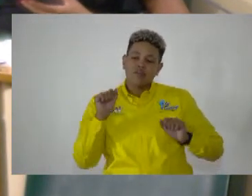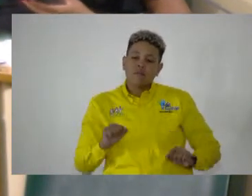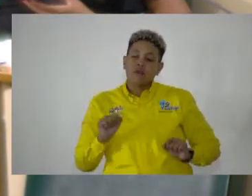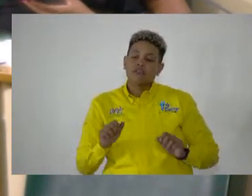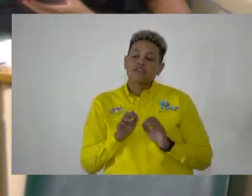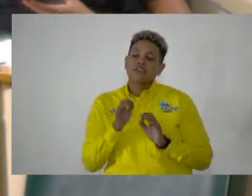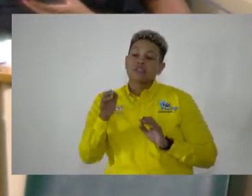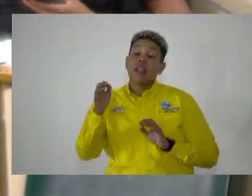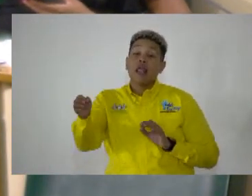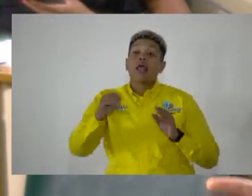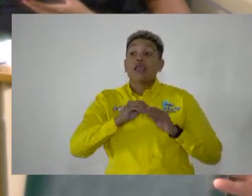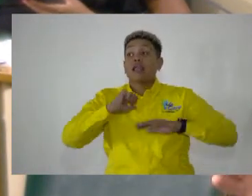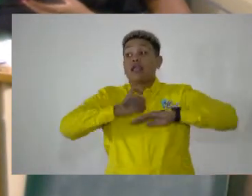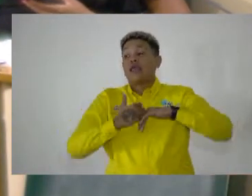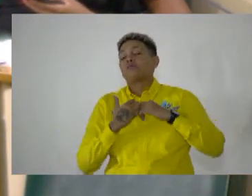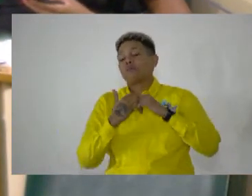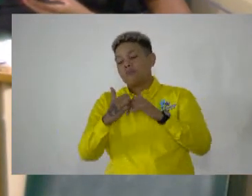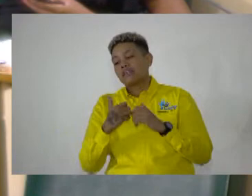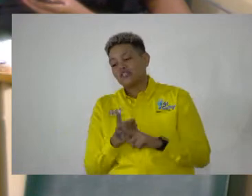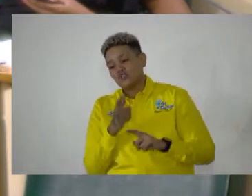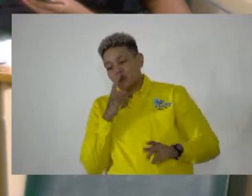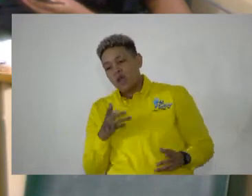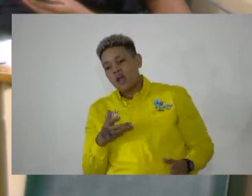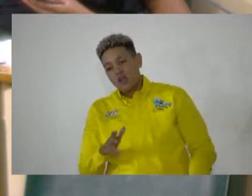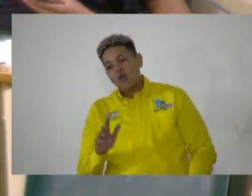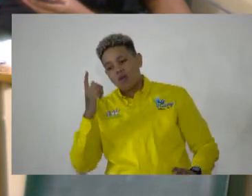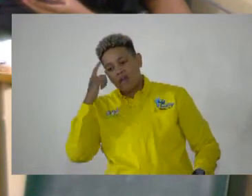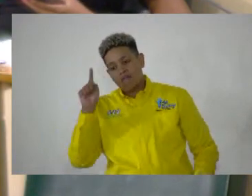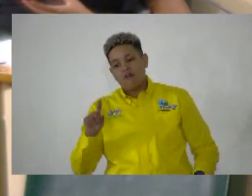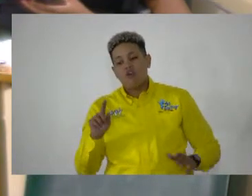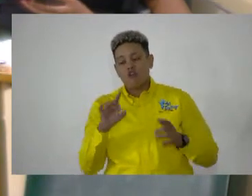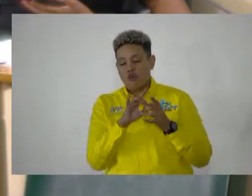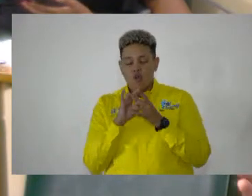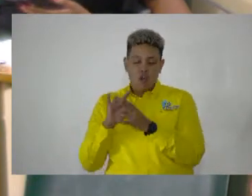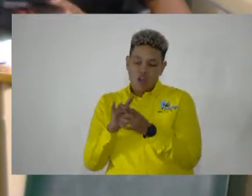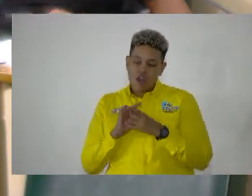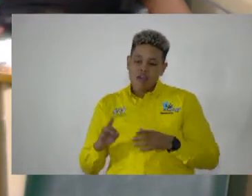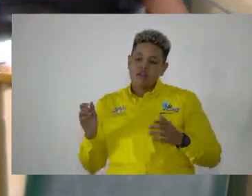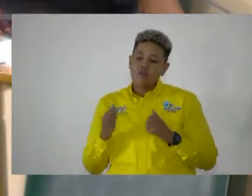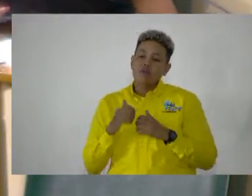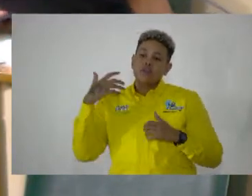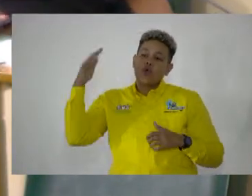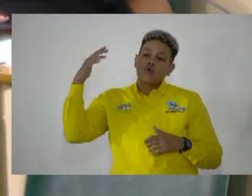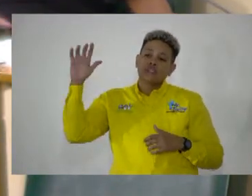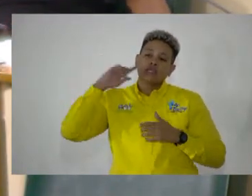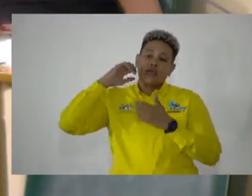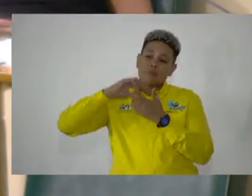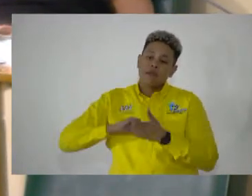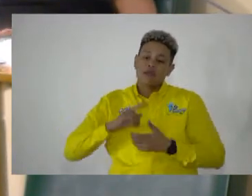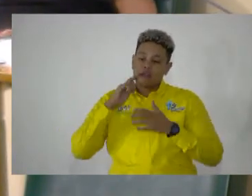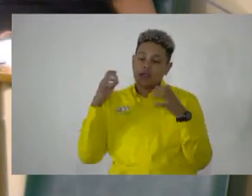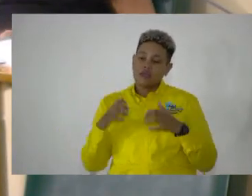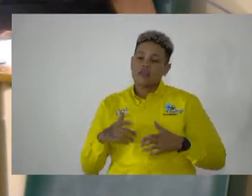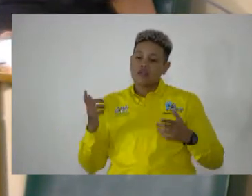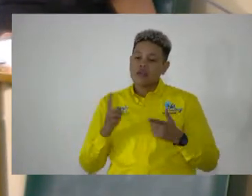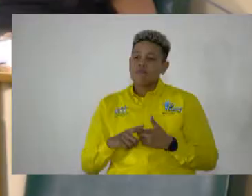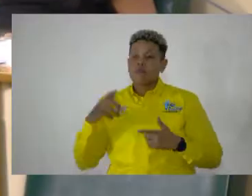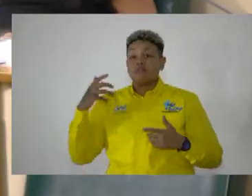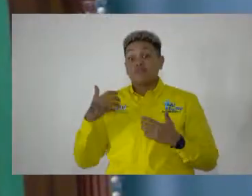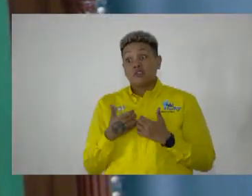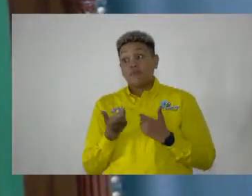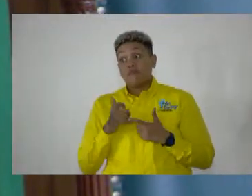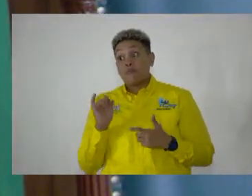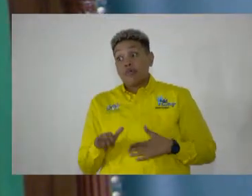delay in implementation to allow for the coordination with an outside entity. But outside of that,